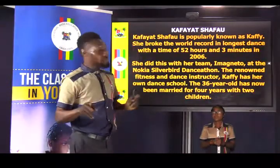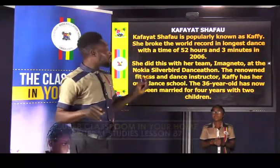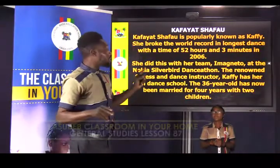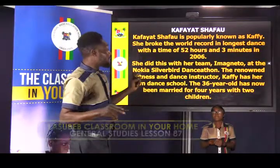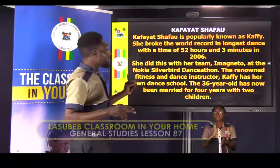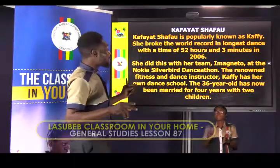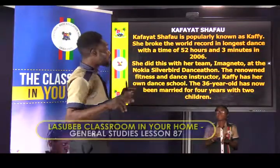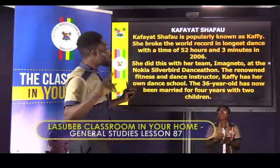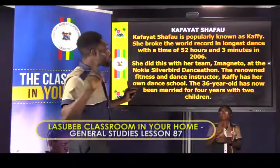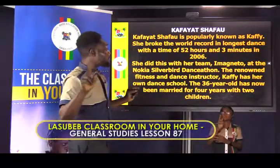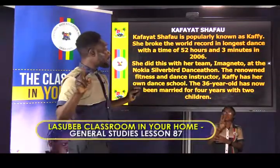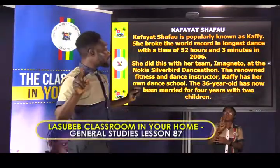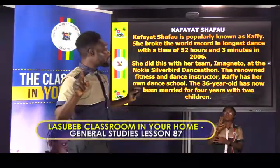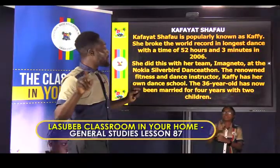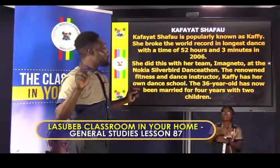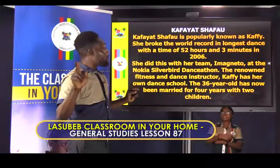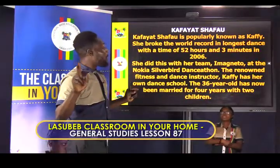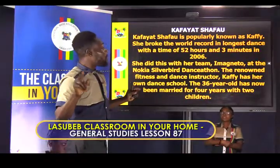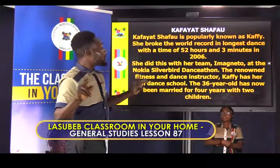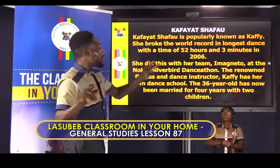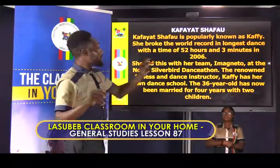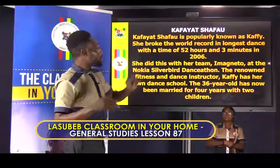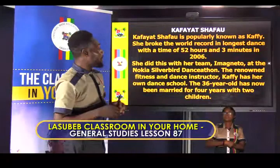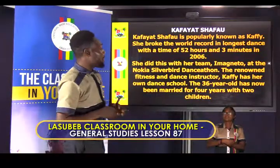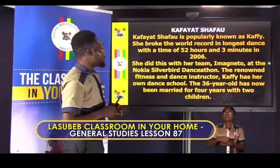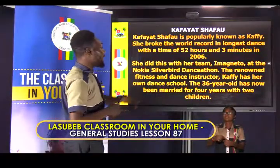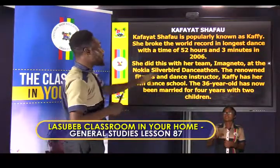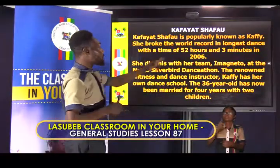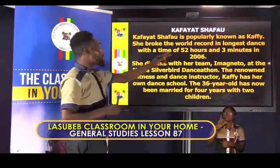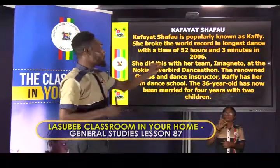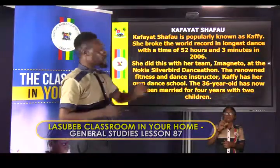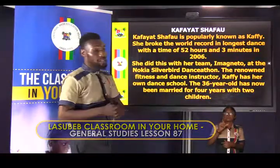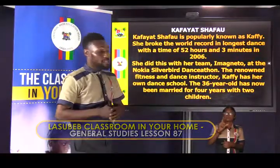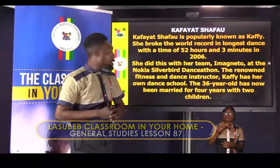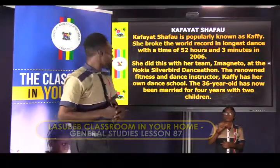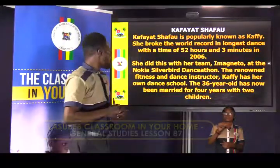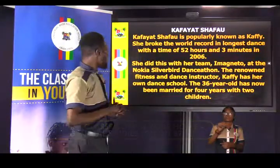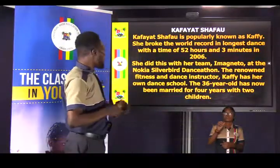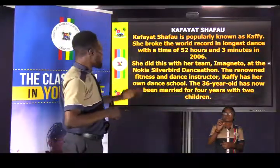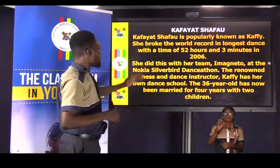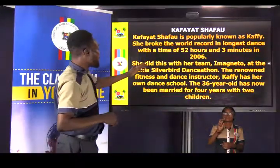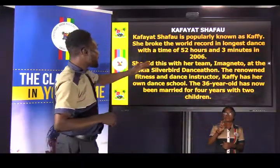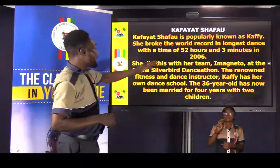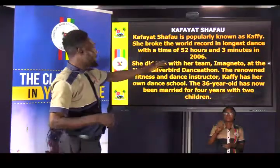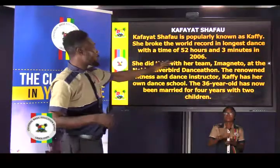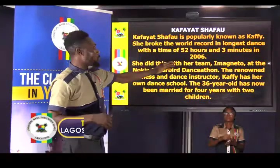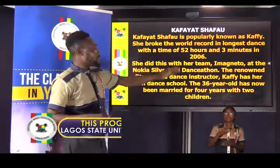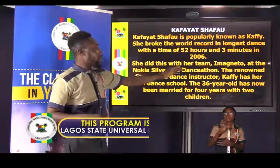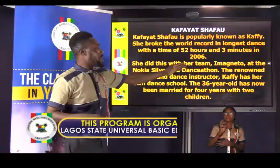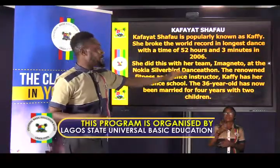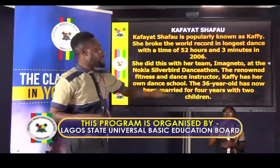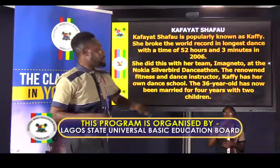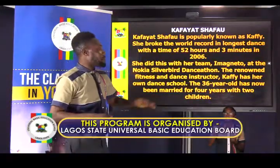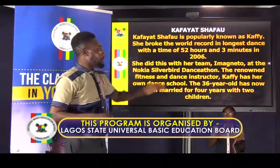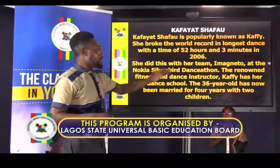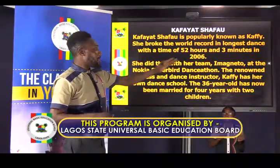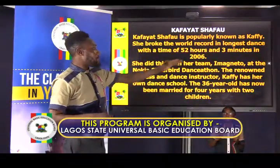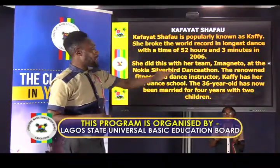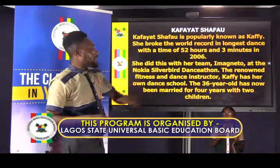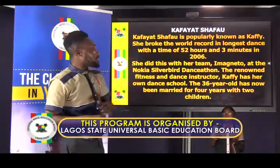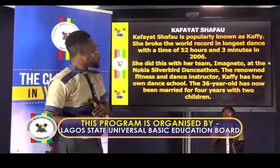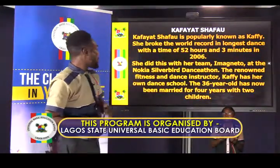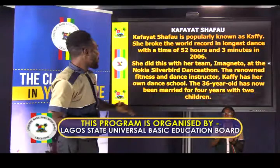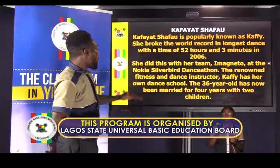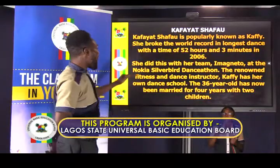52 hours means that's 2 days, 4 hours, and 3 minutes. In 2006, she did this with her team